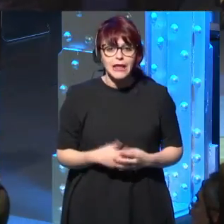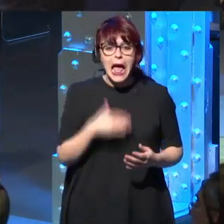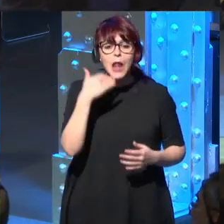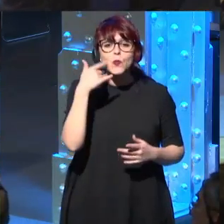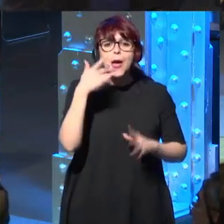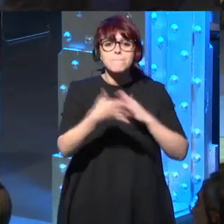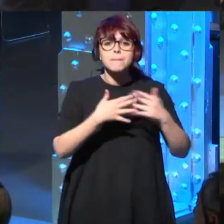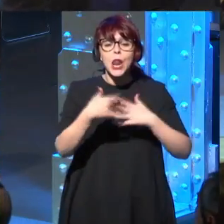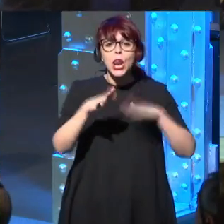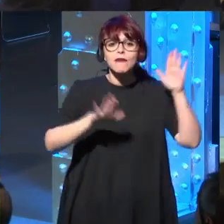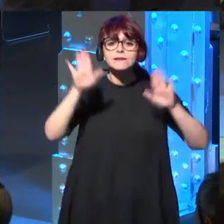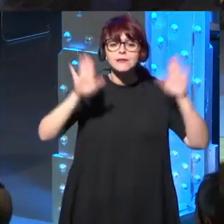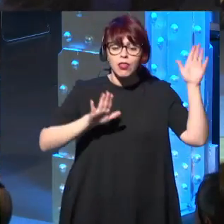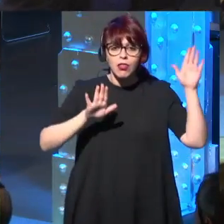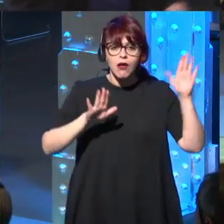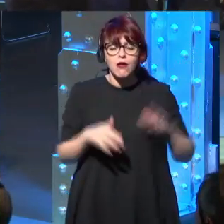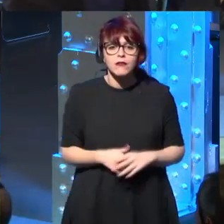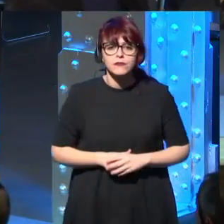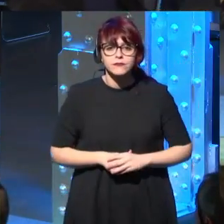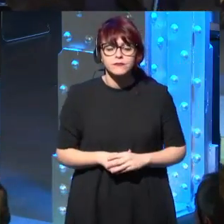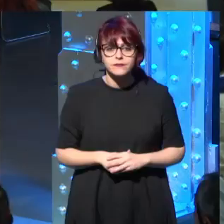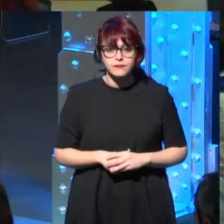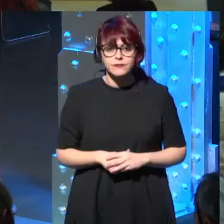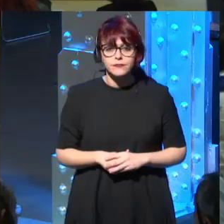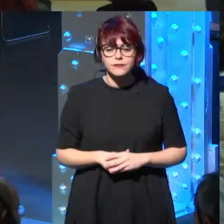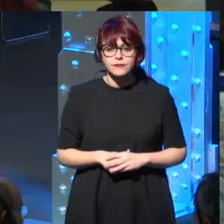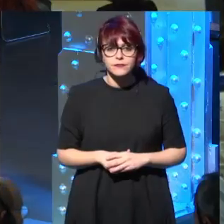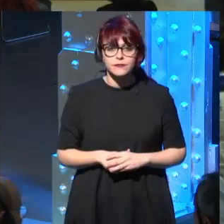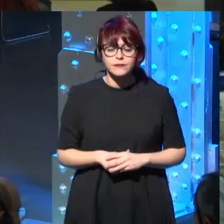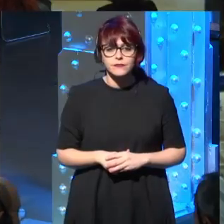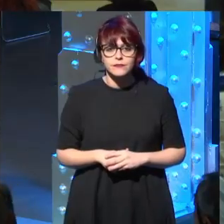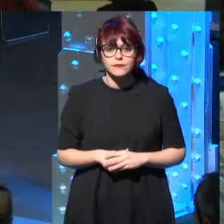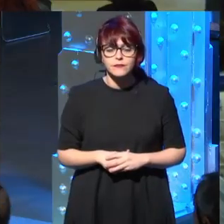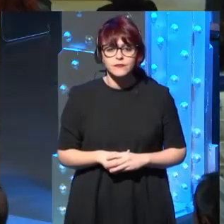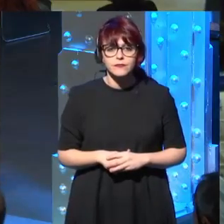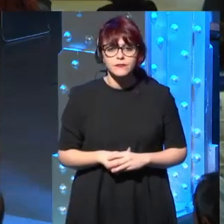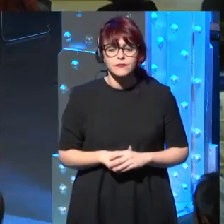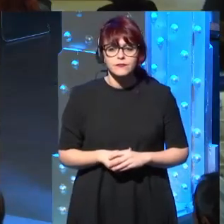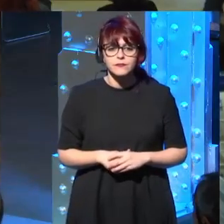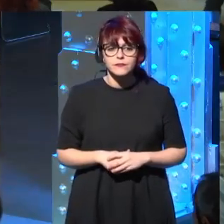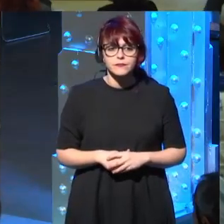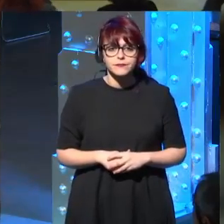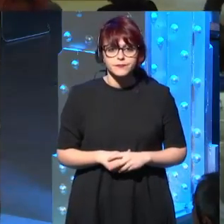¿Alguna mano levantada? Any other questions? There's one there.